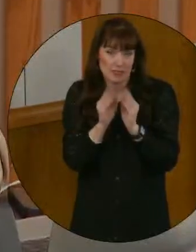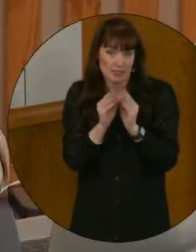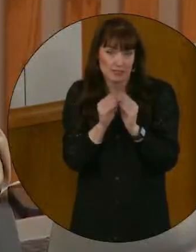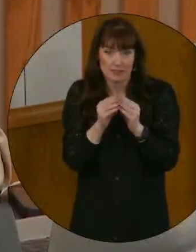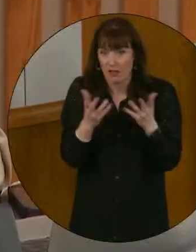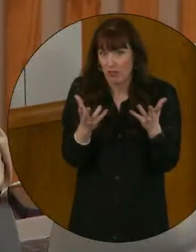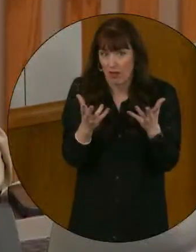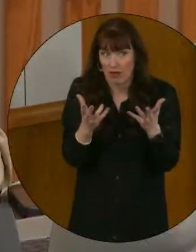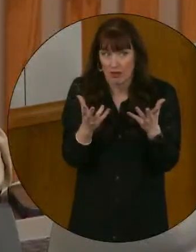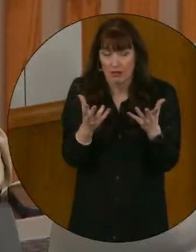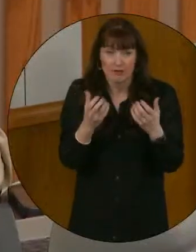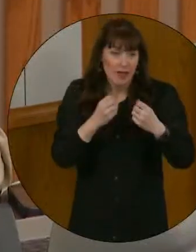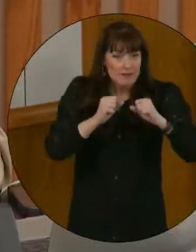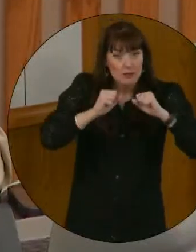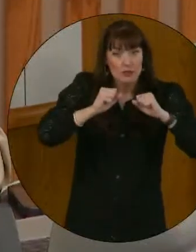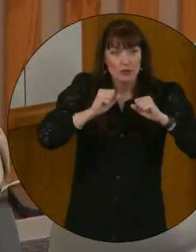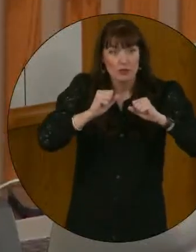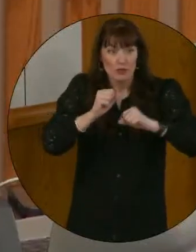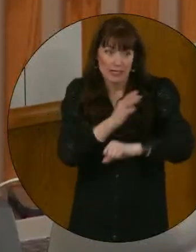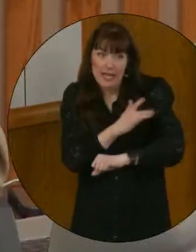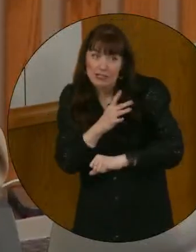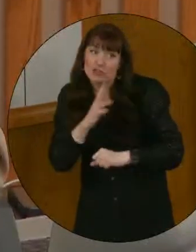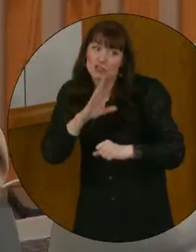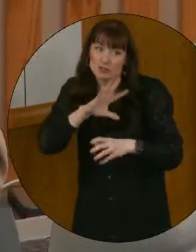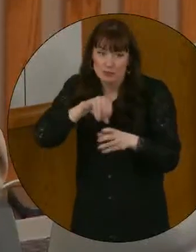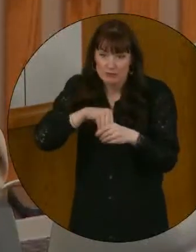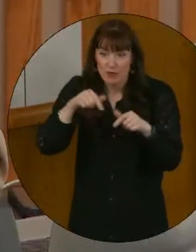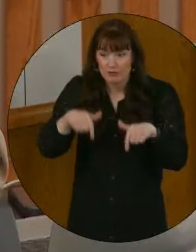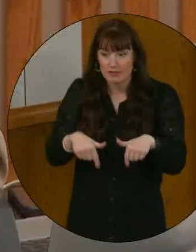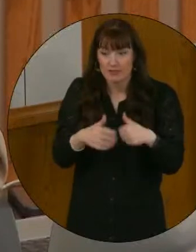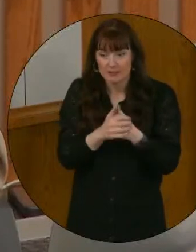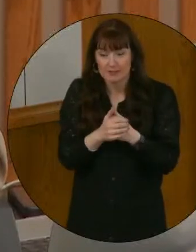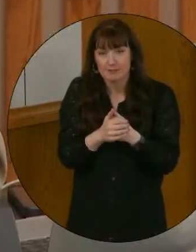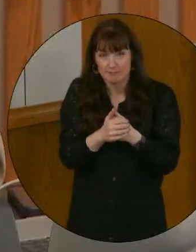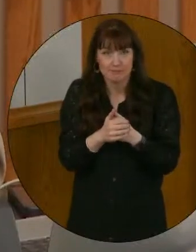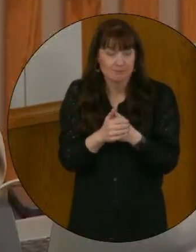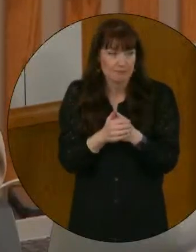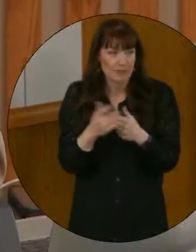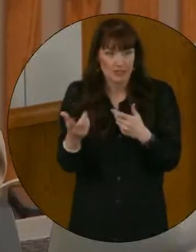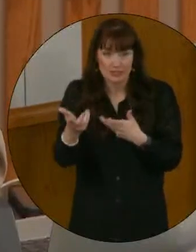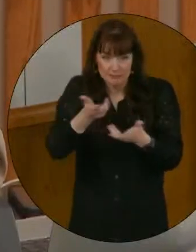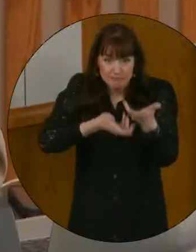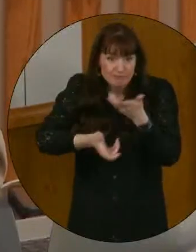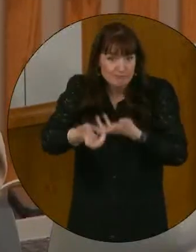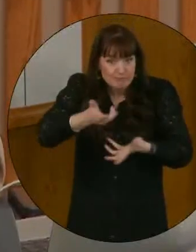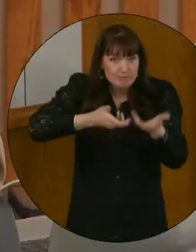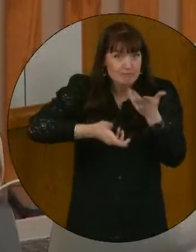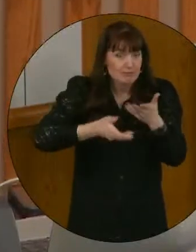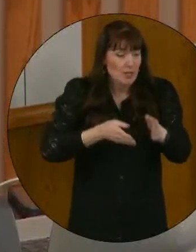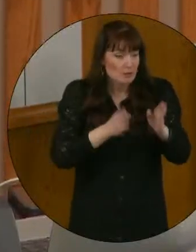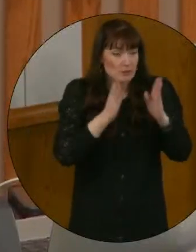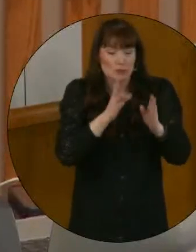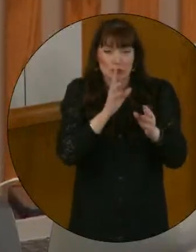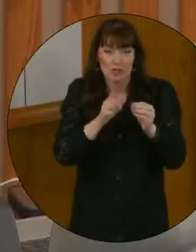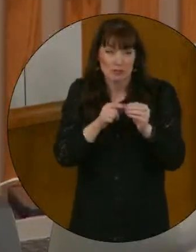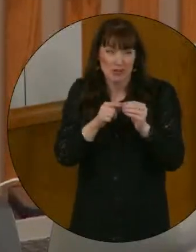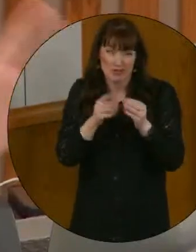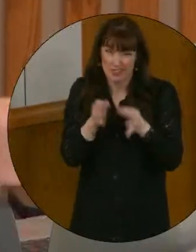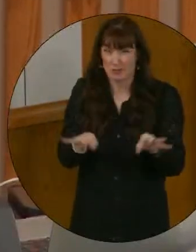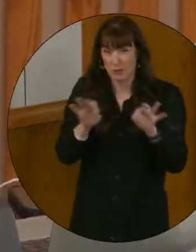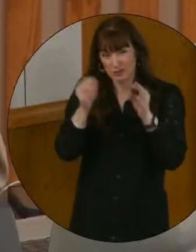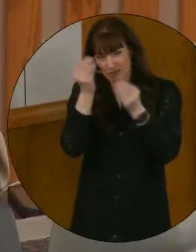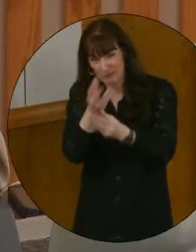into them. But again, when we first talked about community engagement opportunities, we talked about the importance of informing the